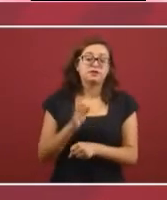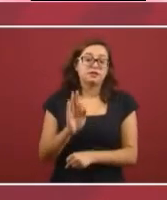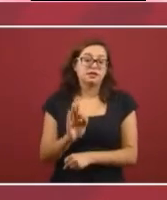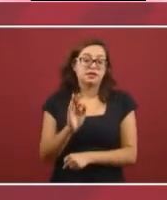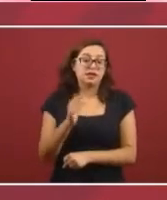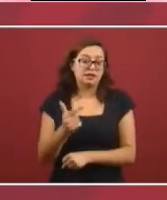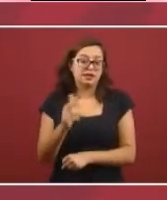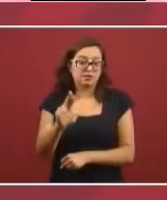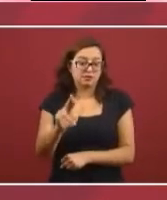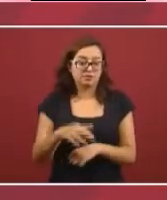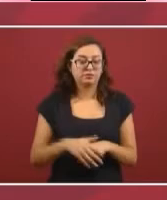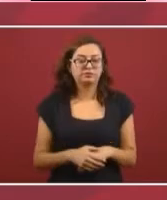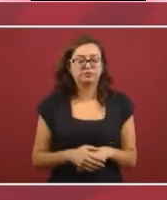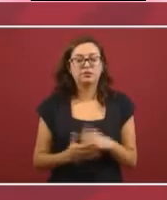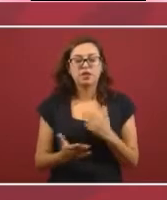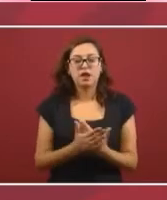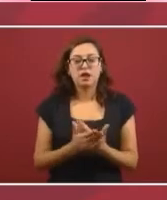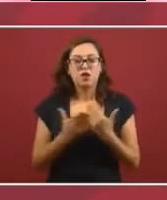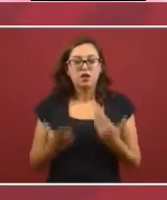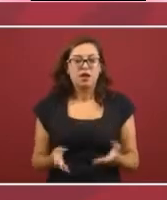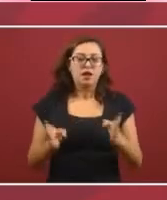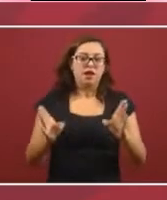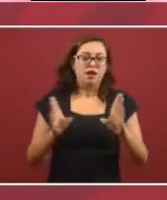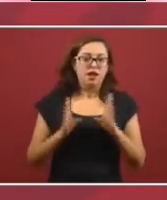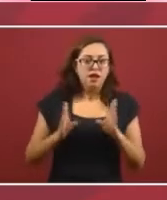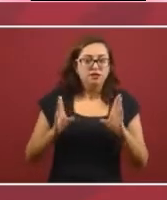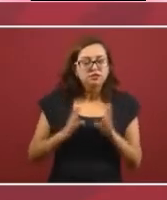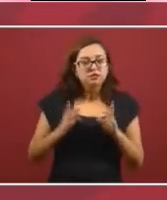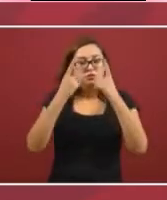And now, the Marines and the Army,